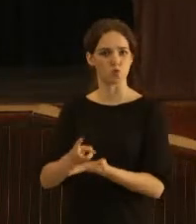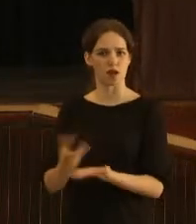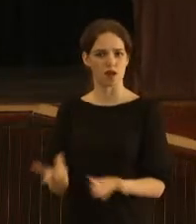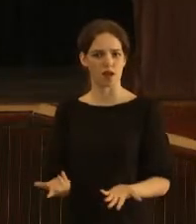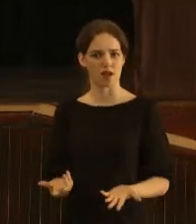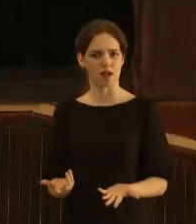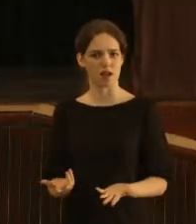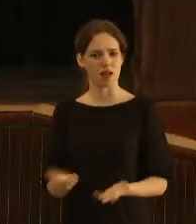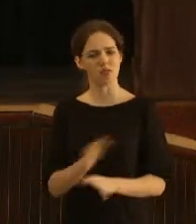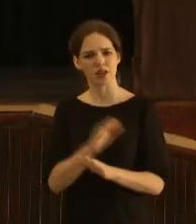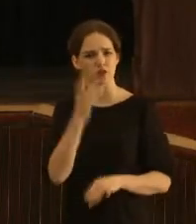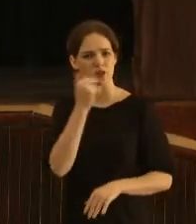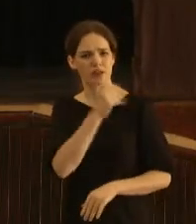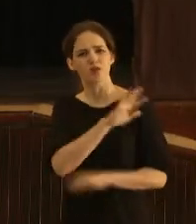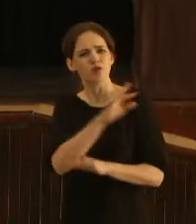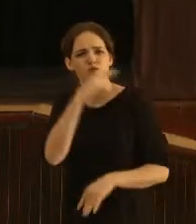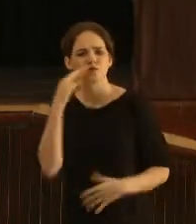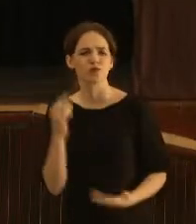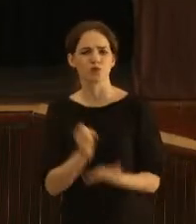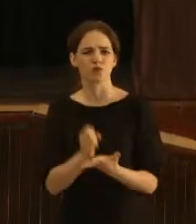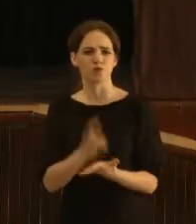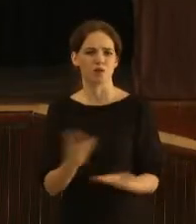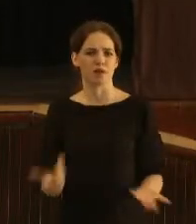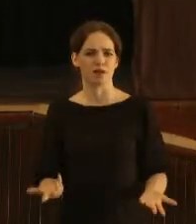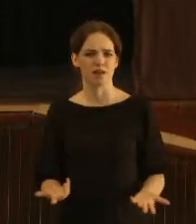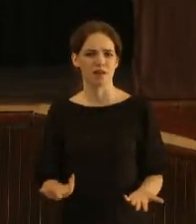not nice for us. And then,